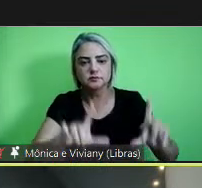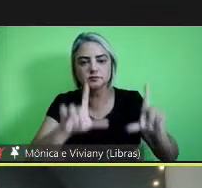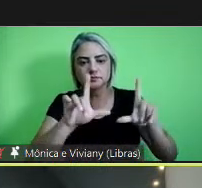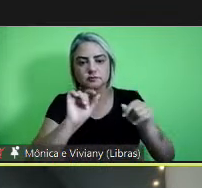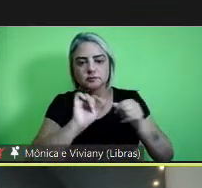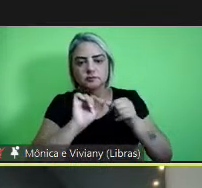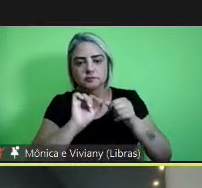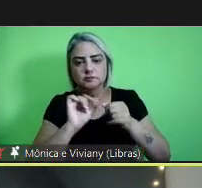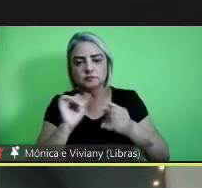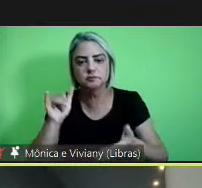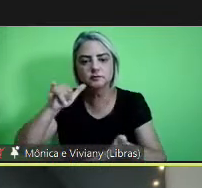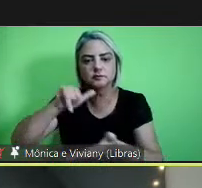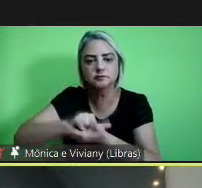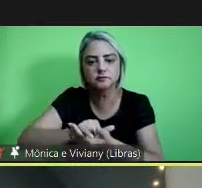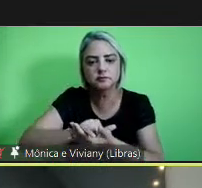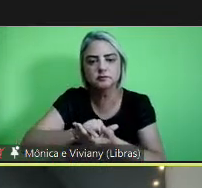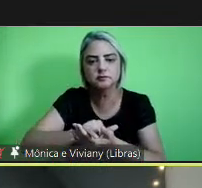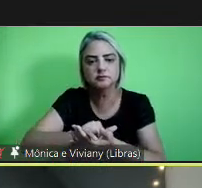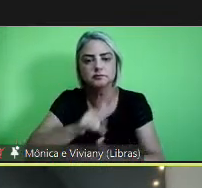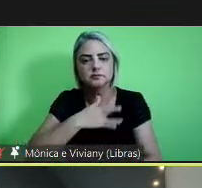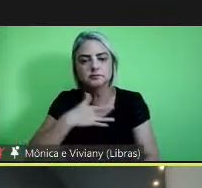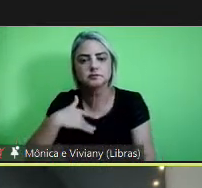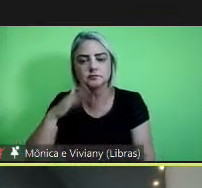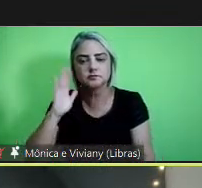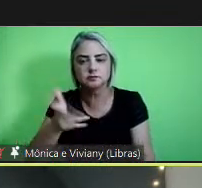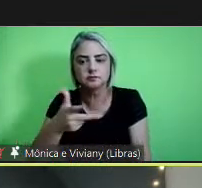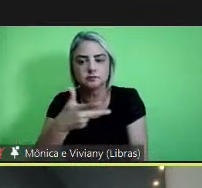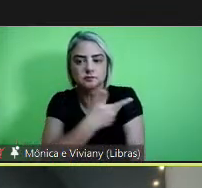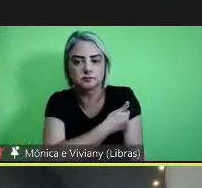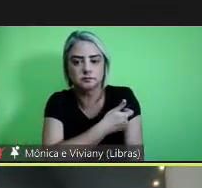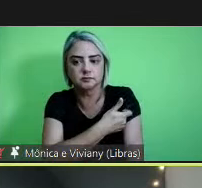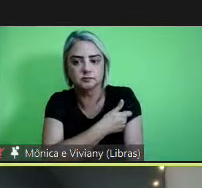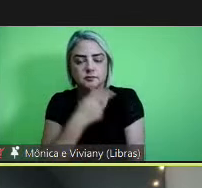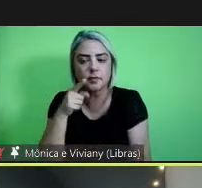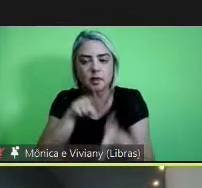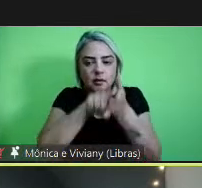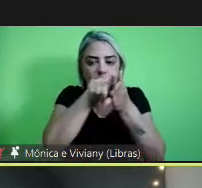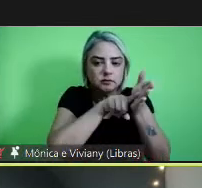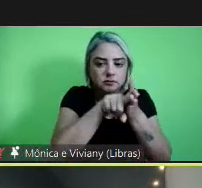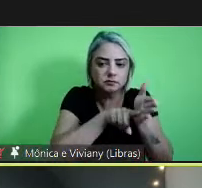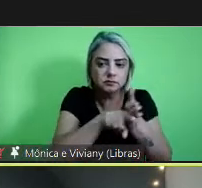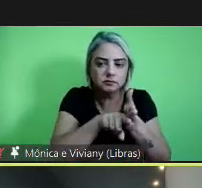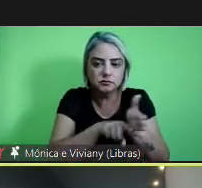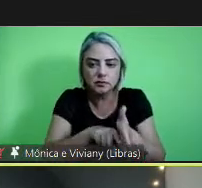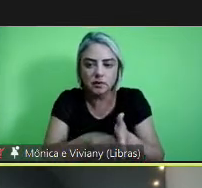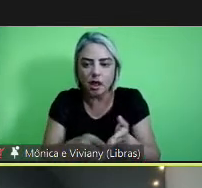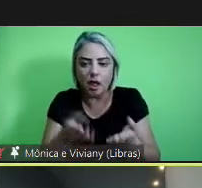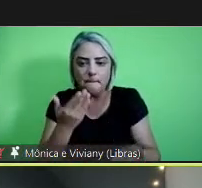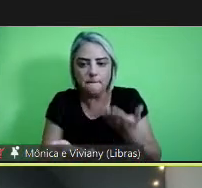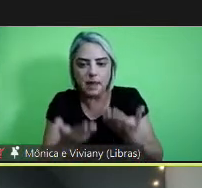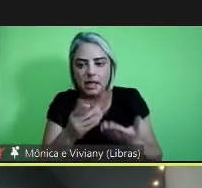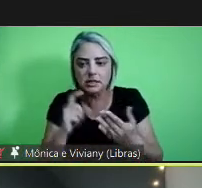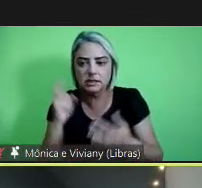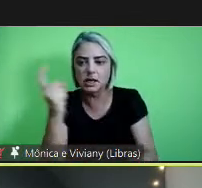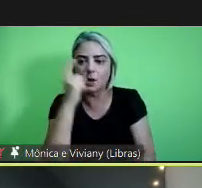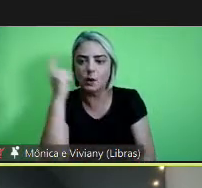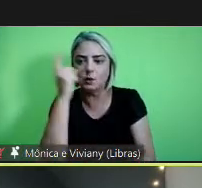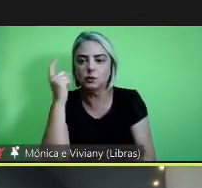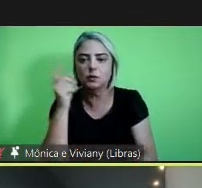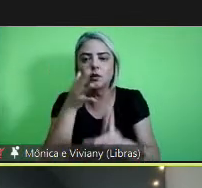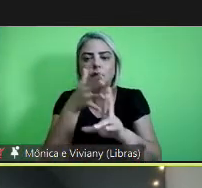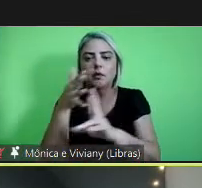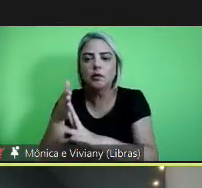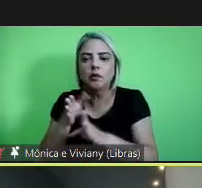accessible price or a more reasonable price. And we're creating the app here, which is called Saúde Já, Health